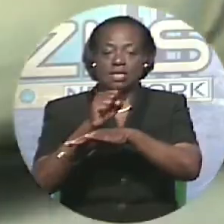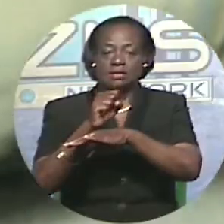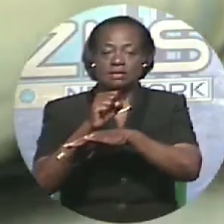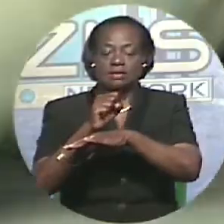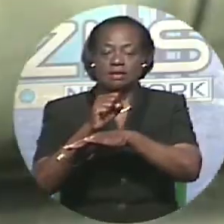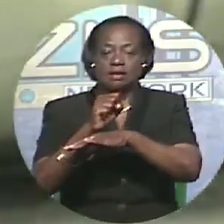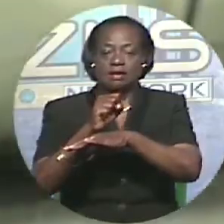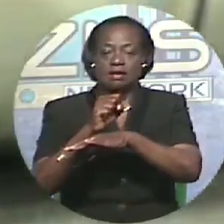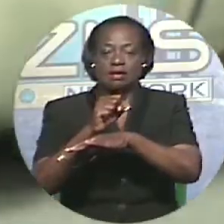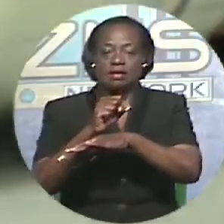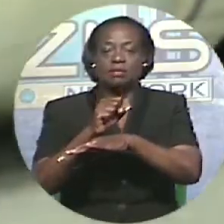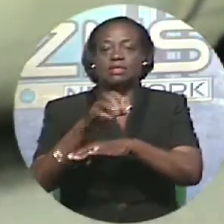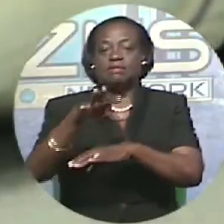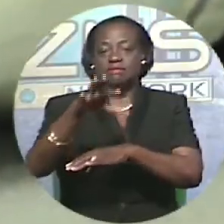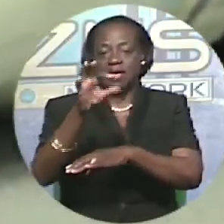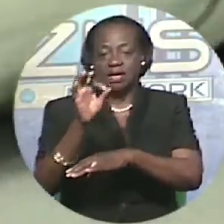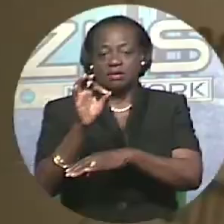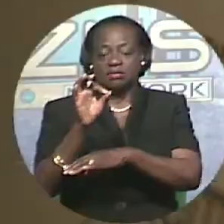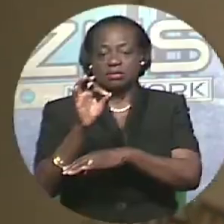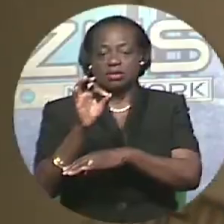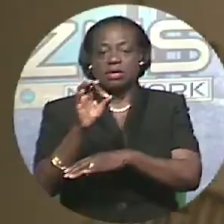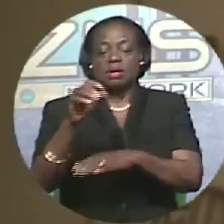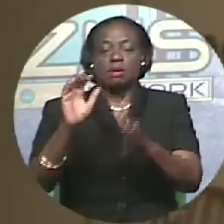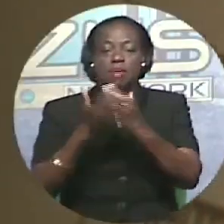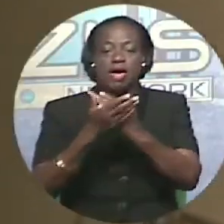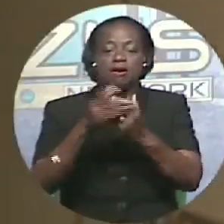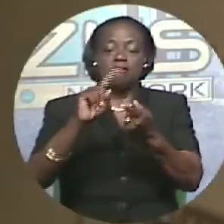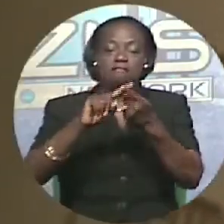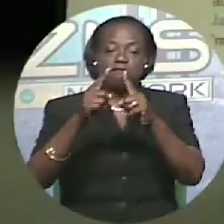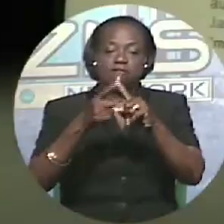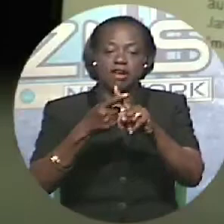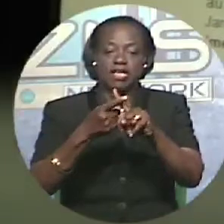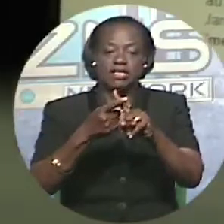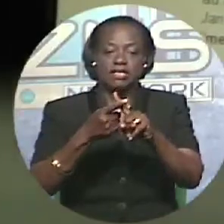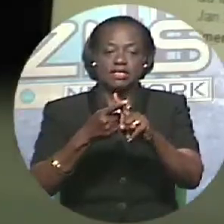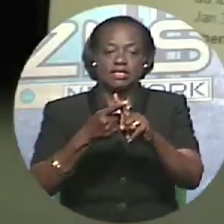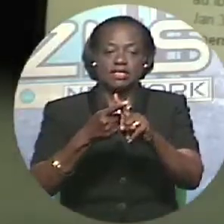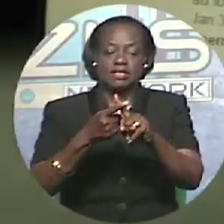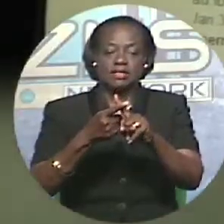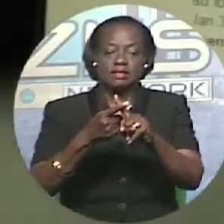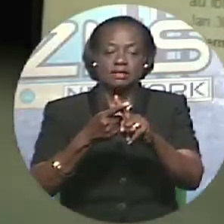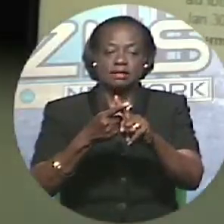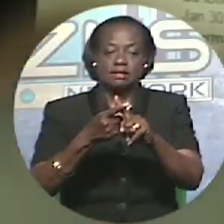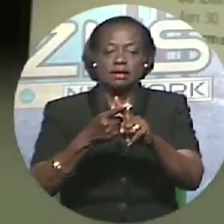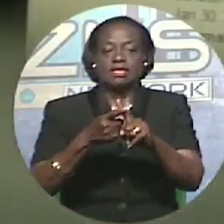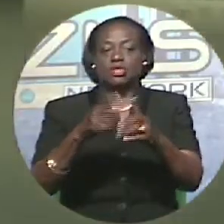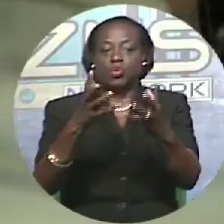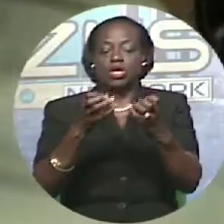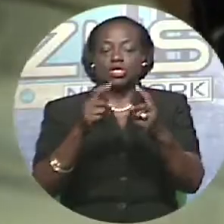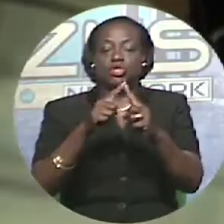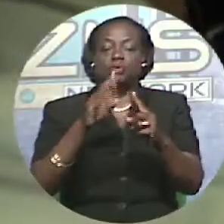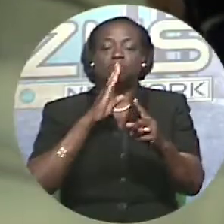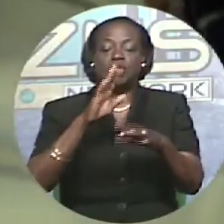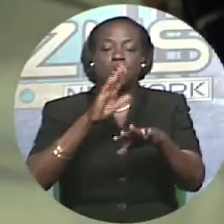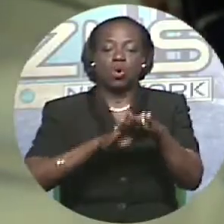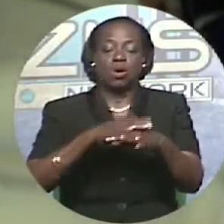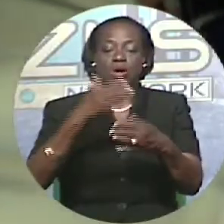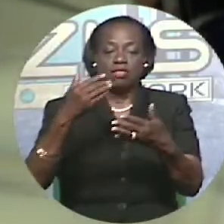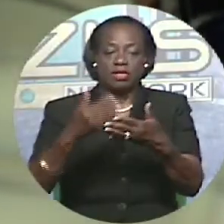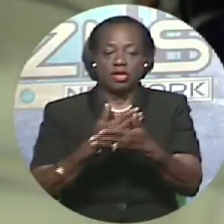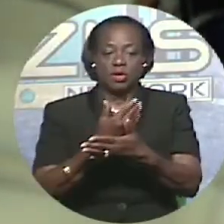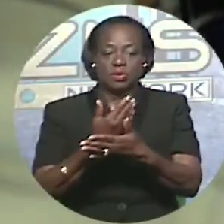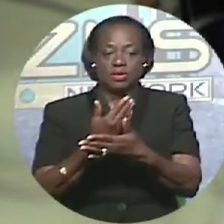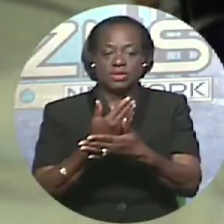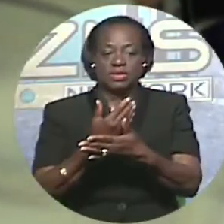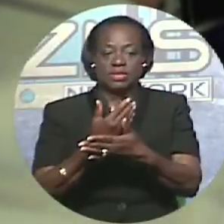by some of her friends in Andres and that she expects the discovery to be on the news. Well, it is. The image of the supposed merman